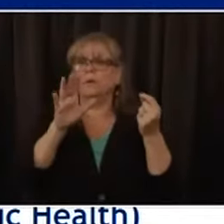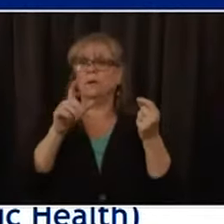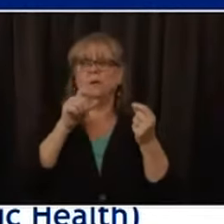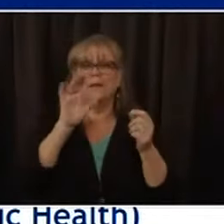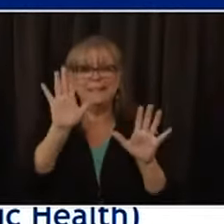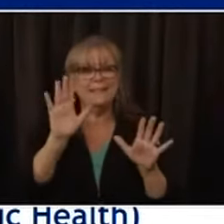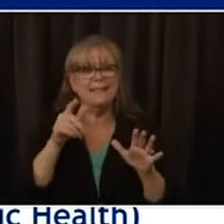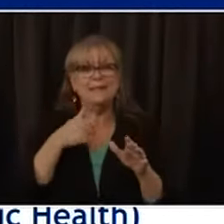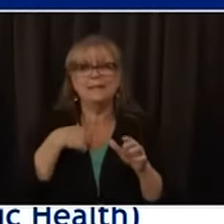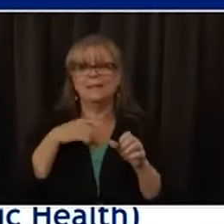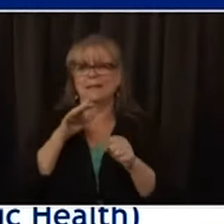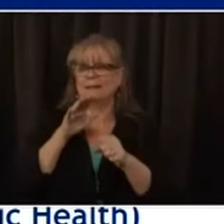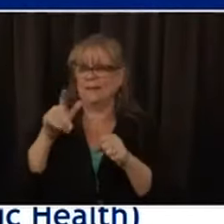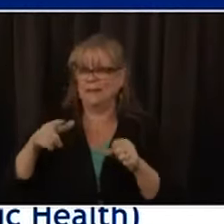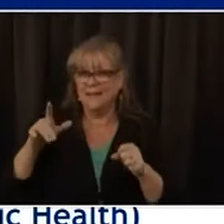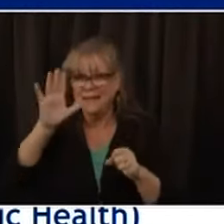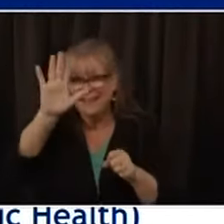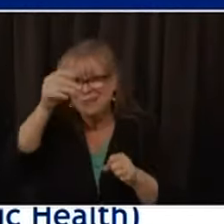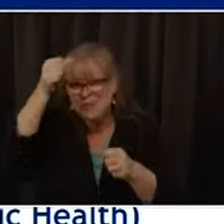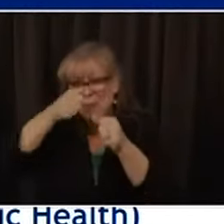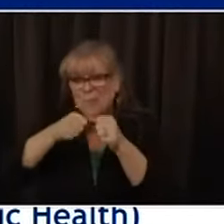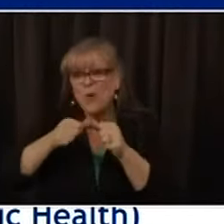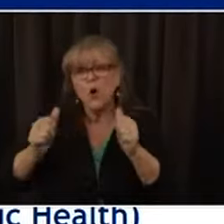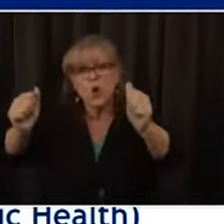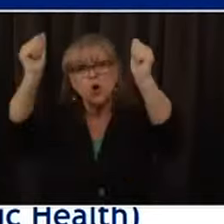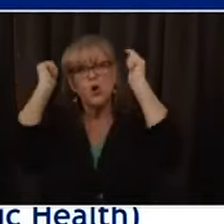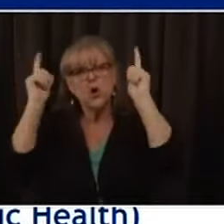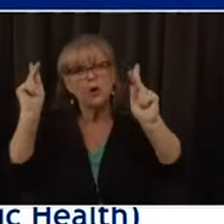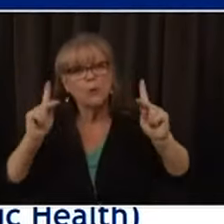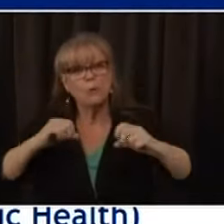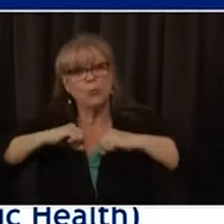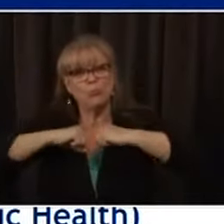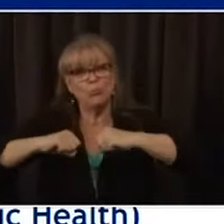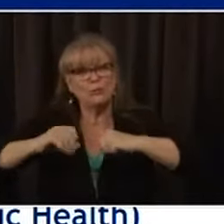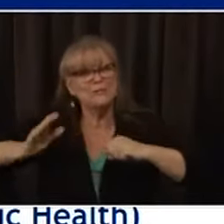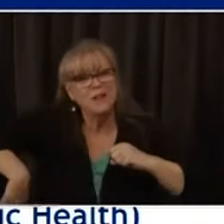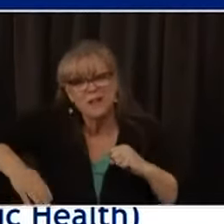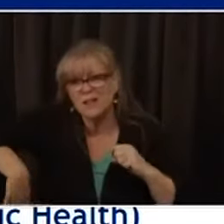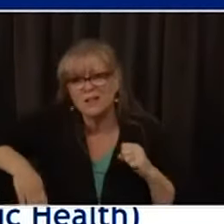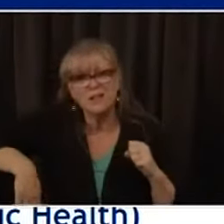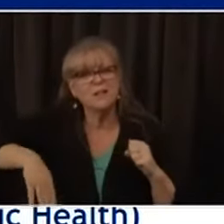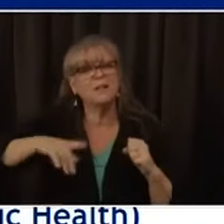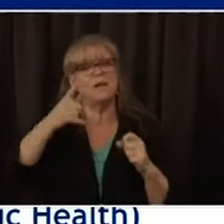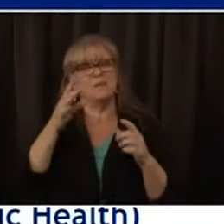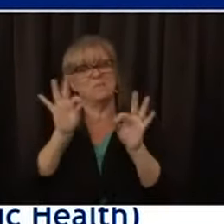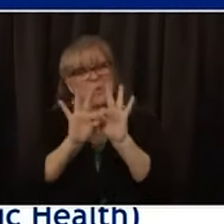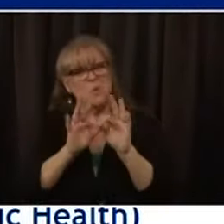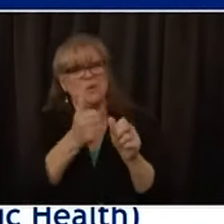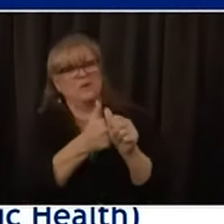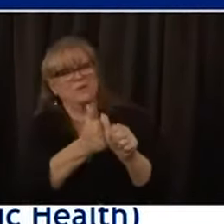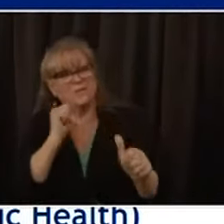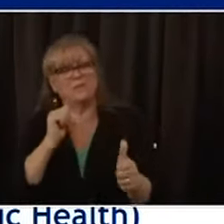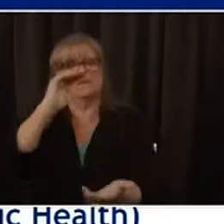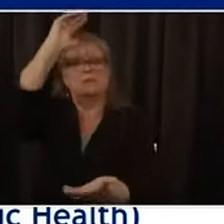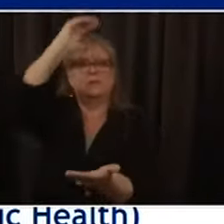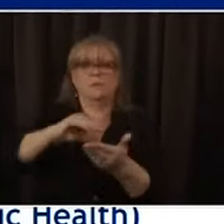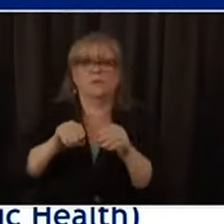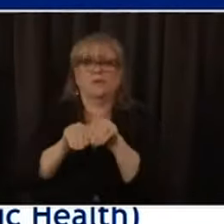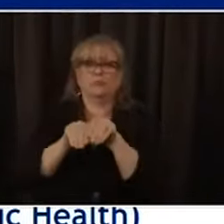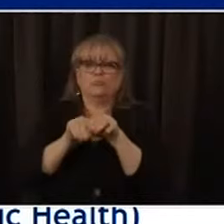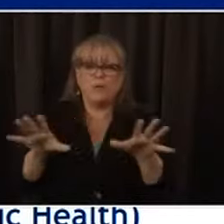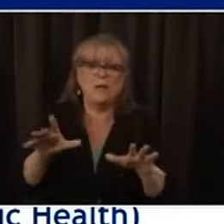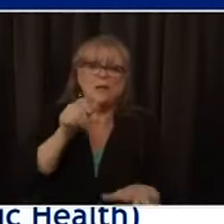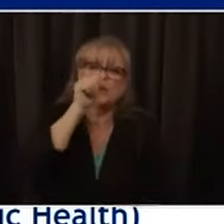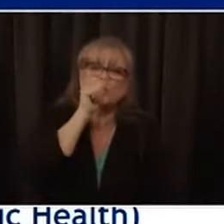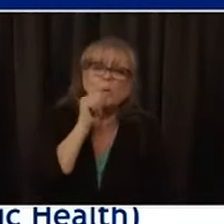report suggests that we need to maintain transmission control at the same level for at least the next month in order to